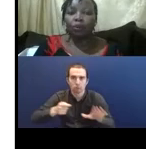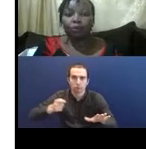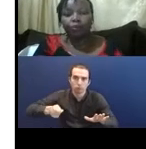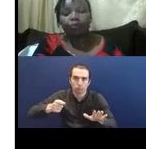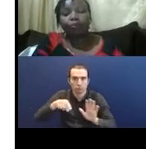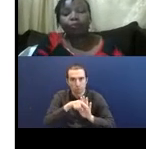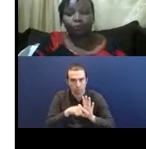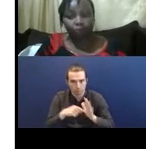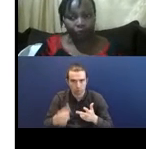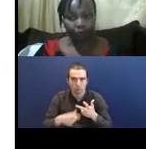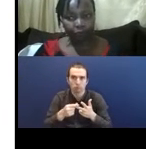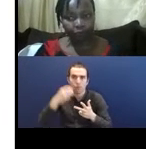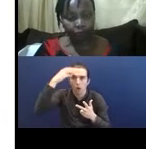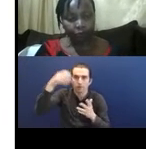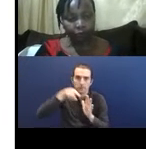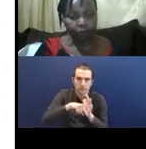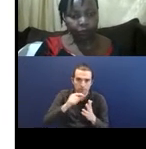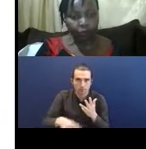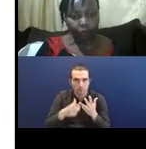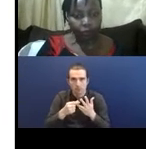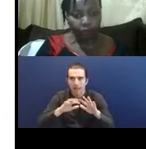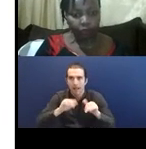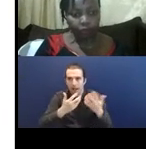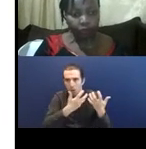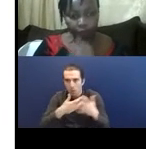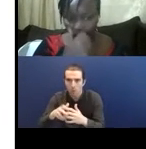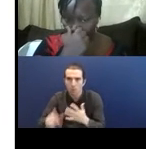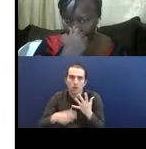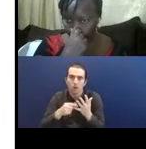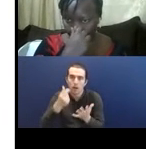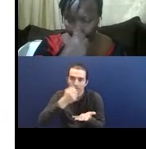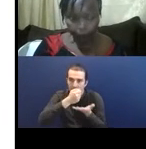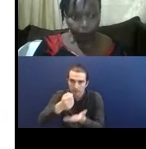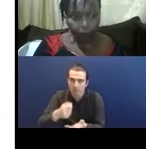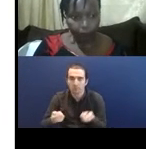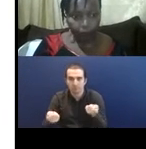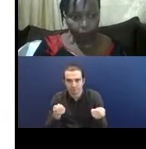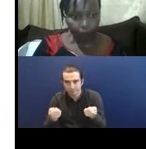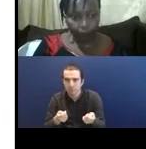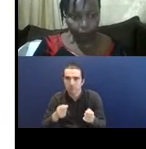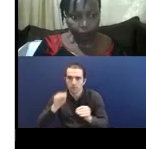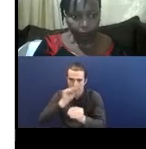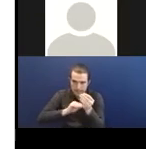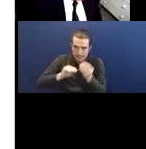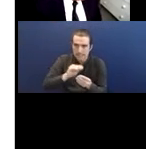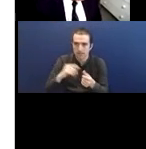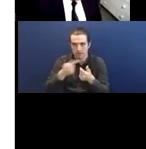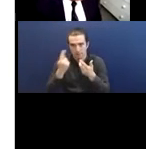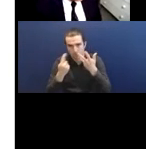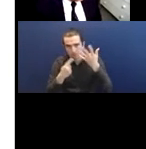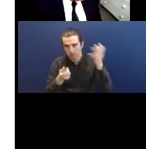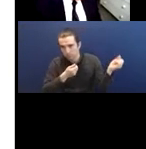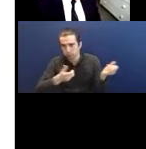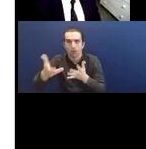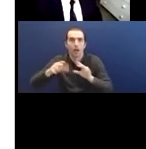you. Thank you, Sarah. So we're going to unpack that. That it's not us making that up.